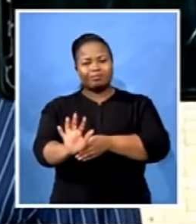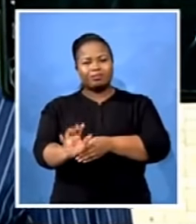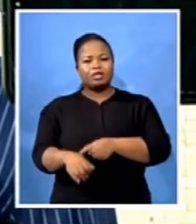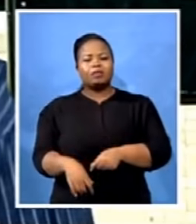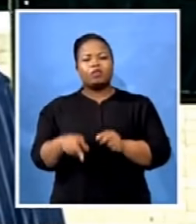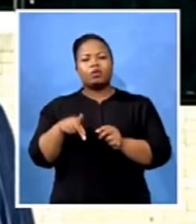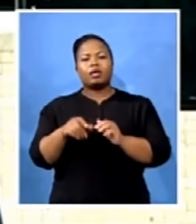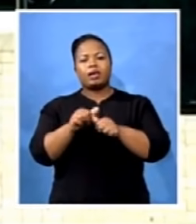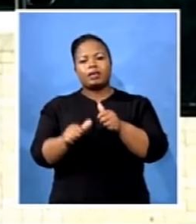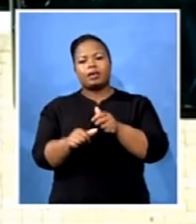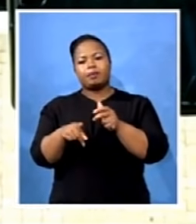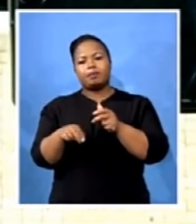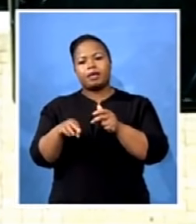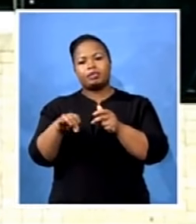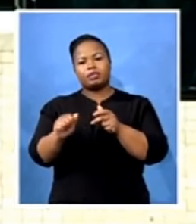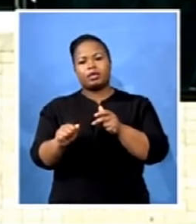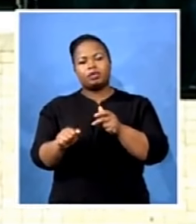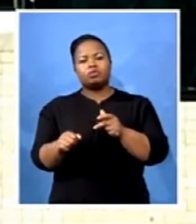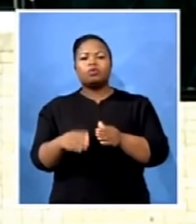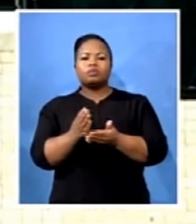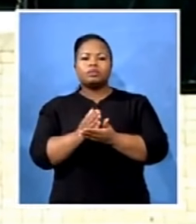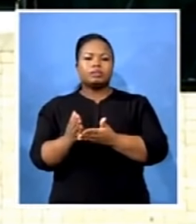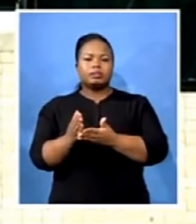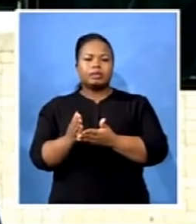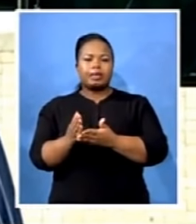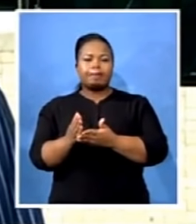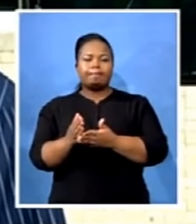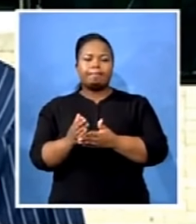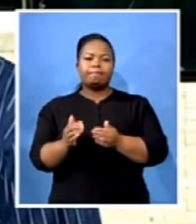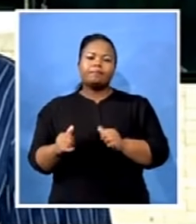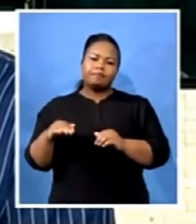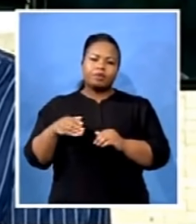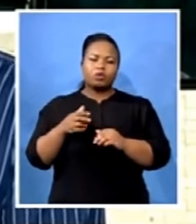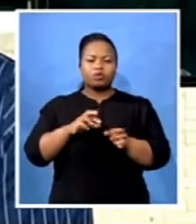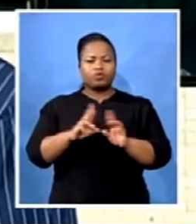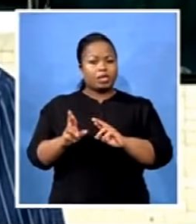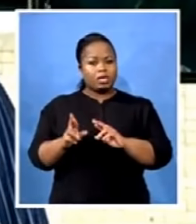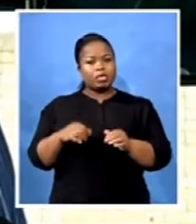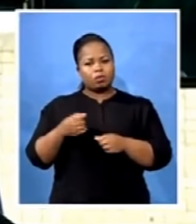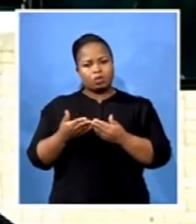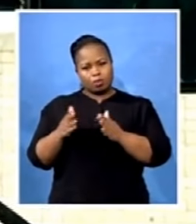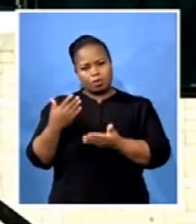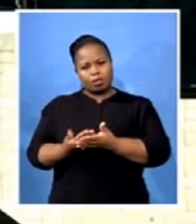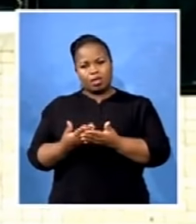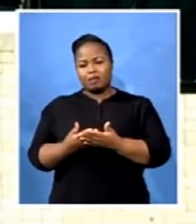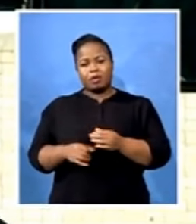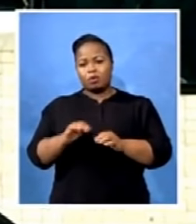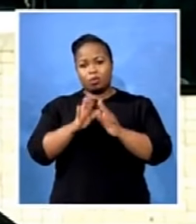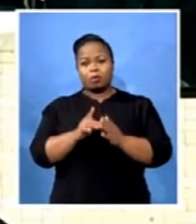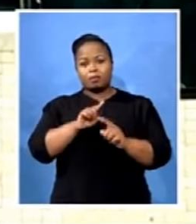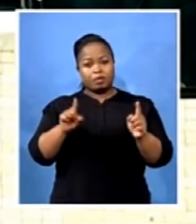open certain lines that are ready. But we must remember that we are also operating under